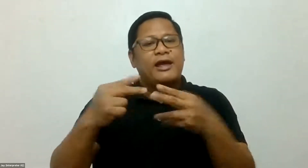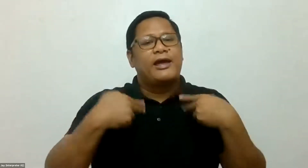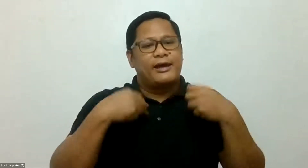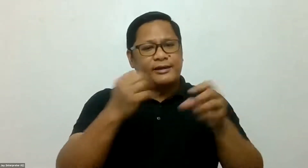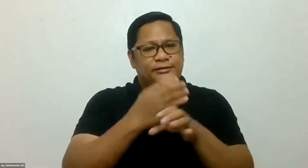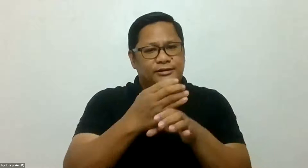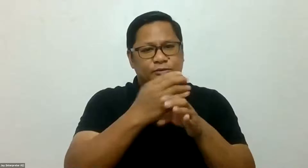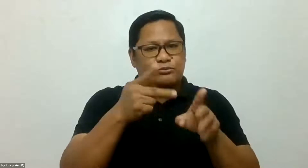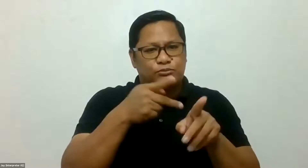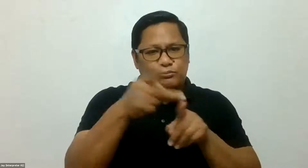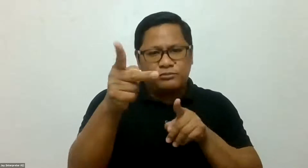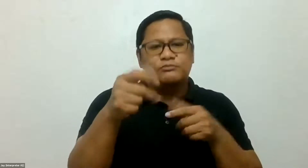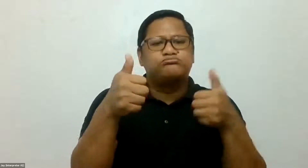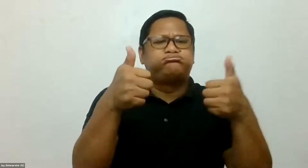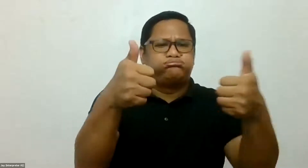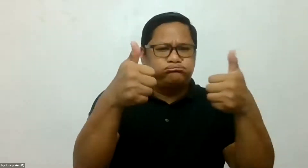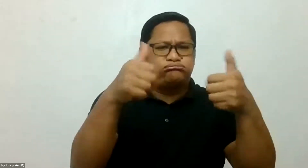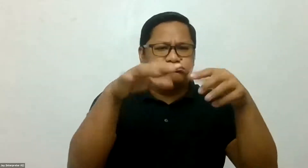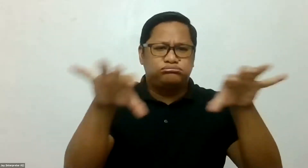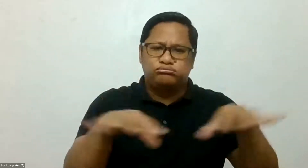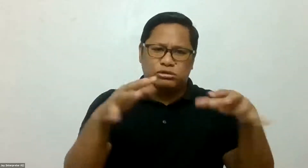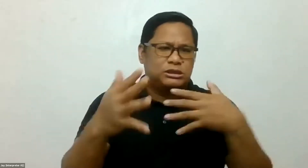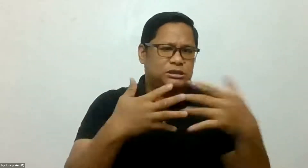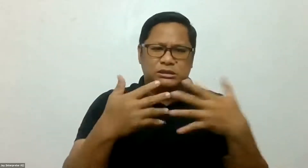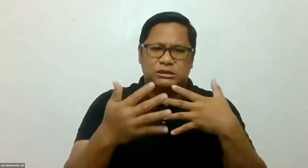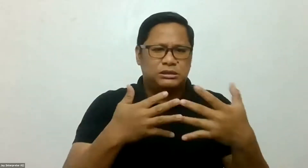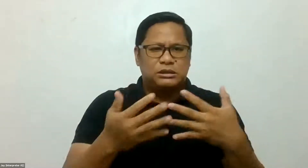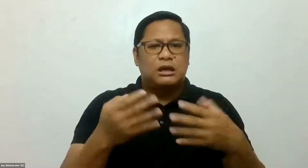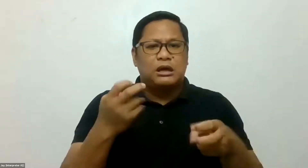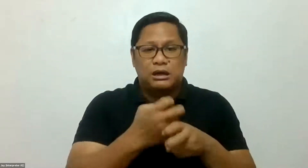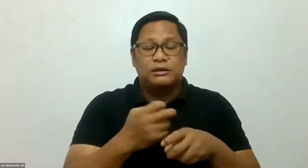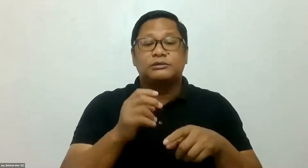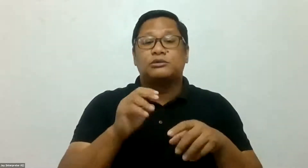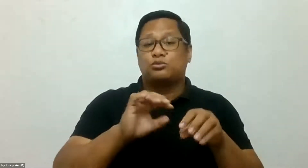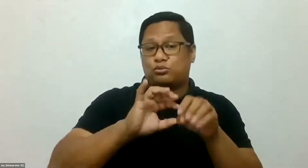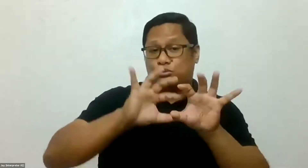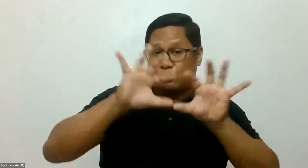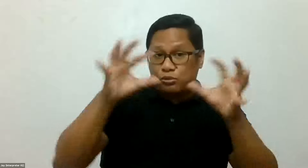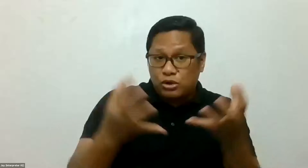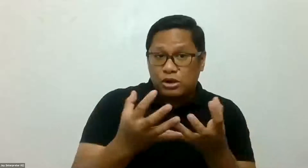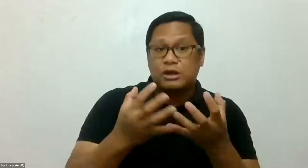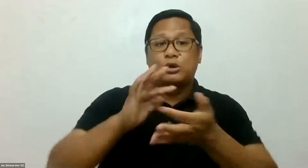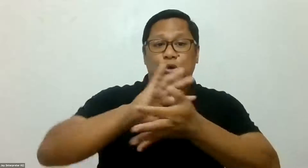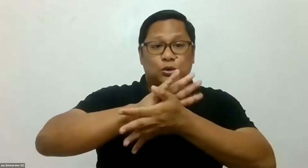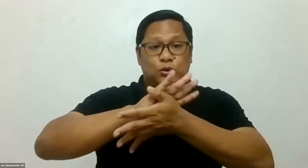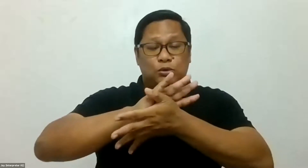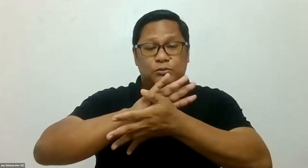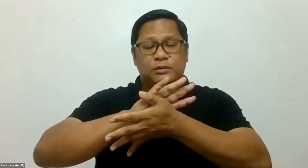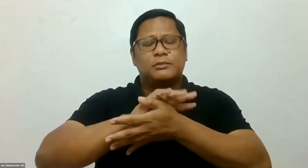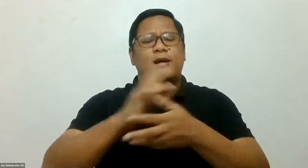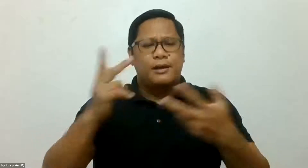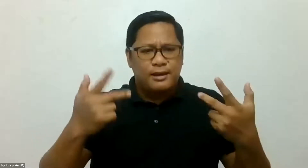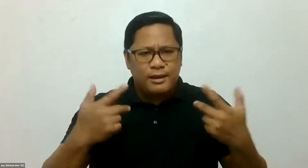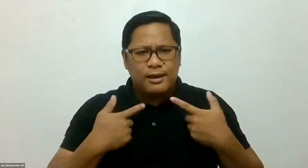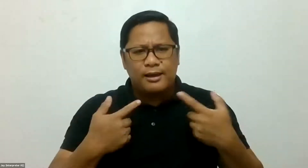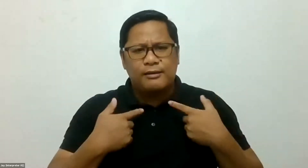they were able to do a fantastic job despite the odds. All over the world, the COVID-19 pandemic has taken a